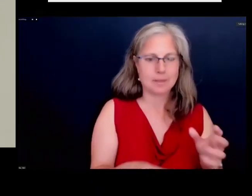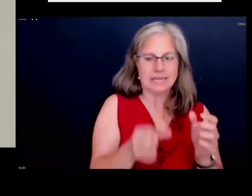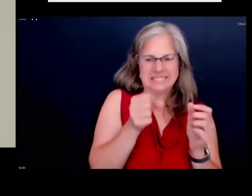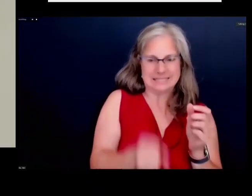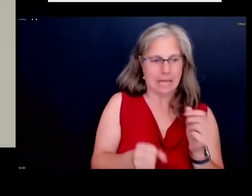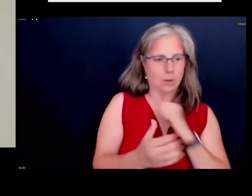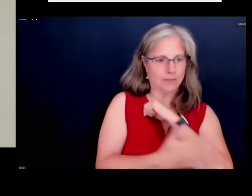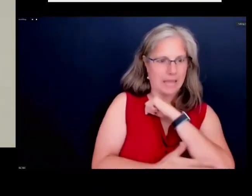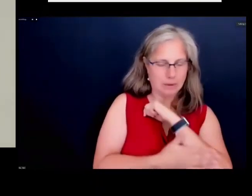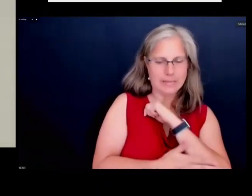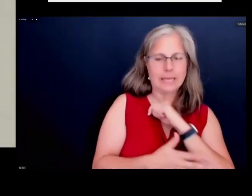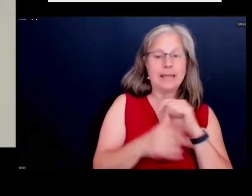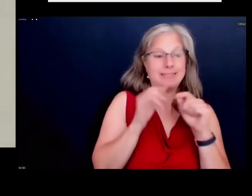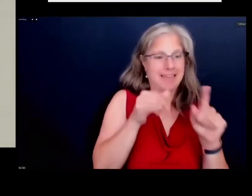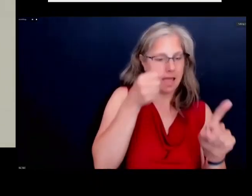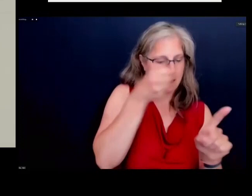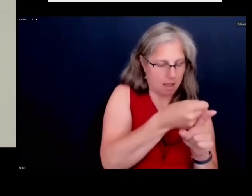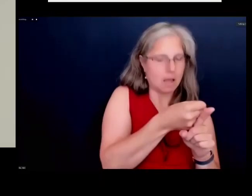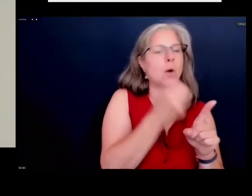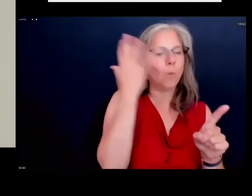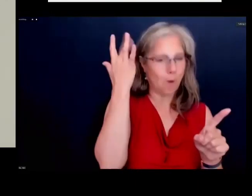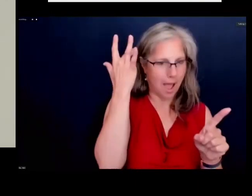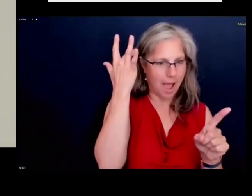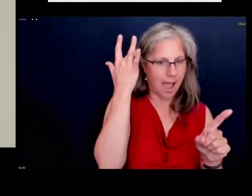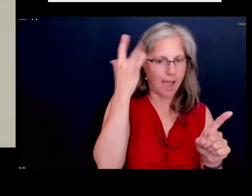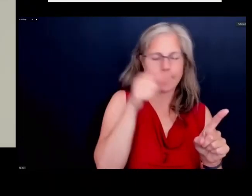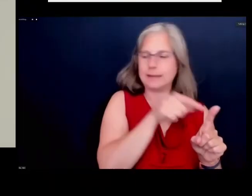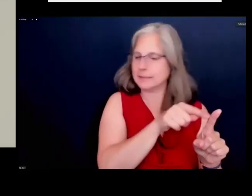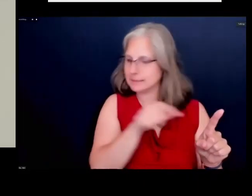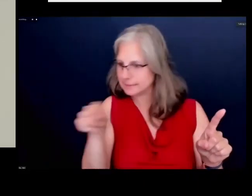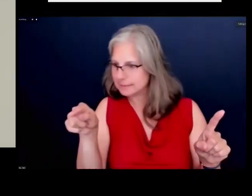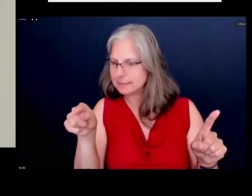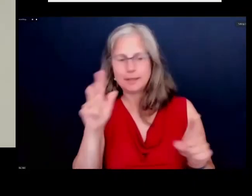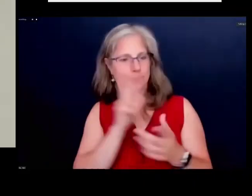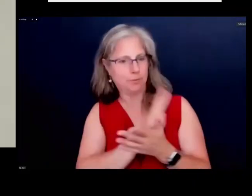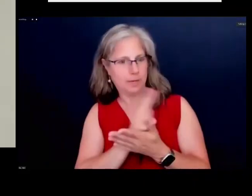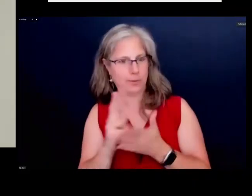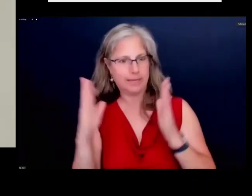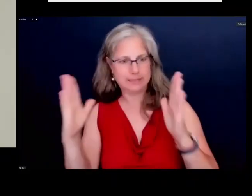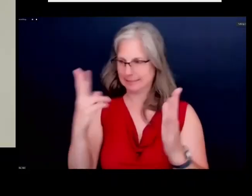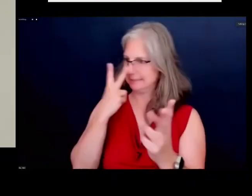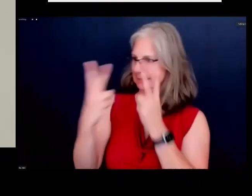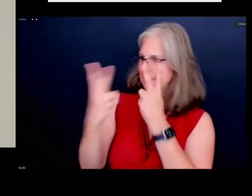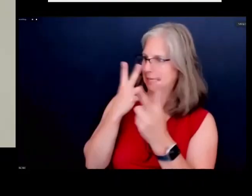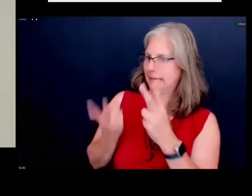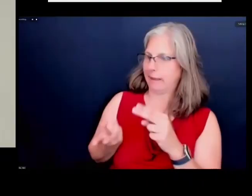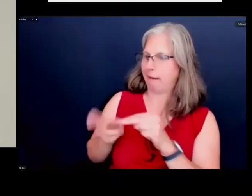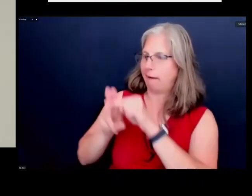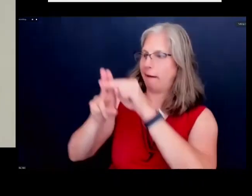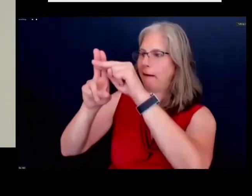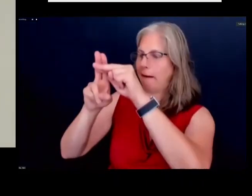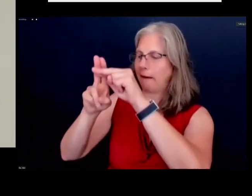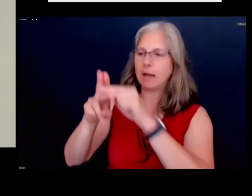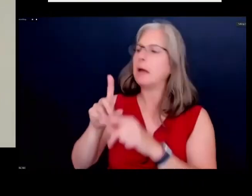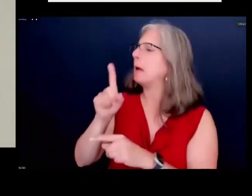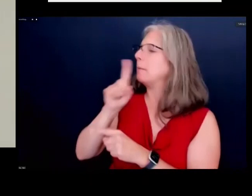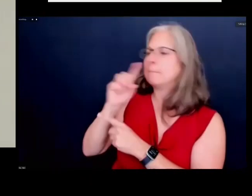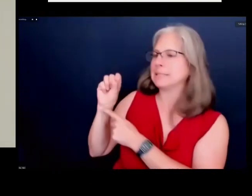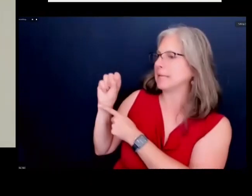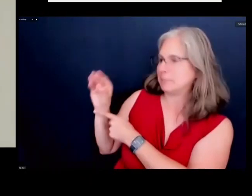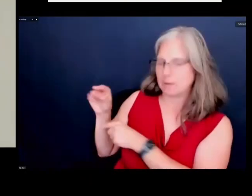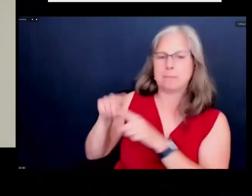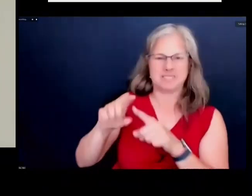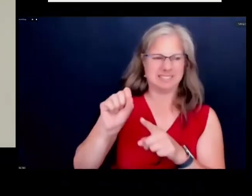in South County. So we had some extra cases here in Santa Barbara area that were not the case in